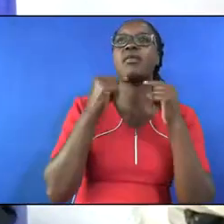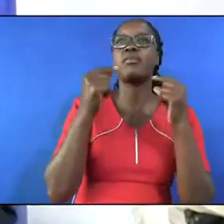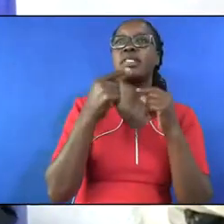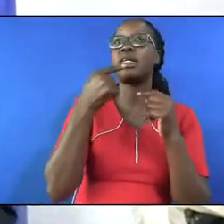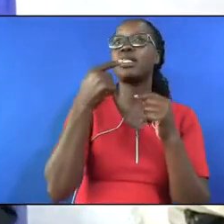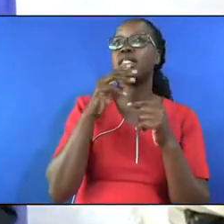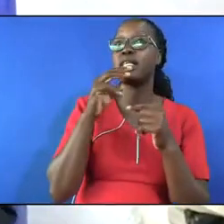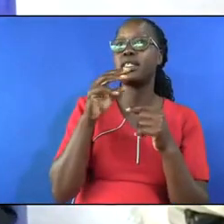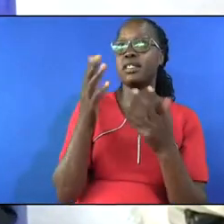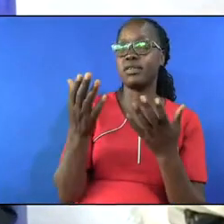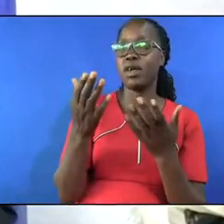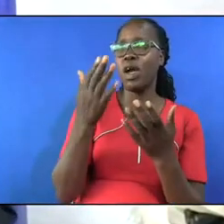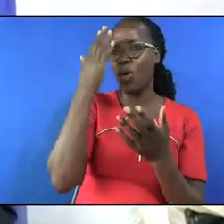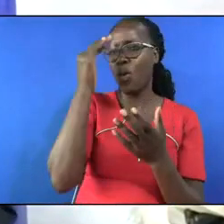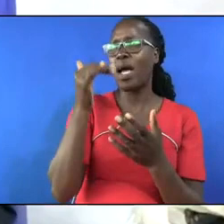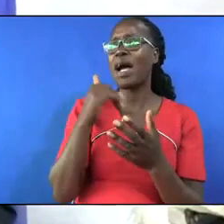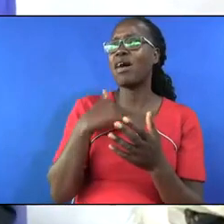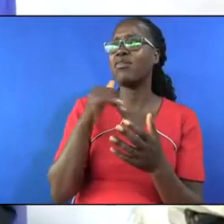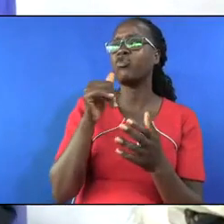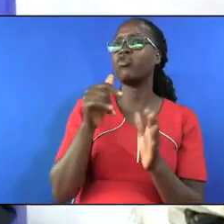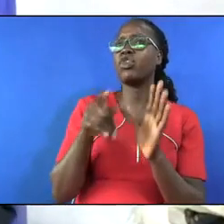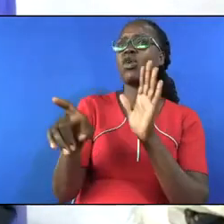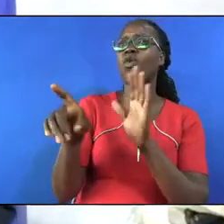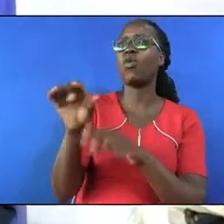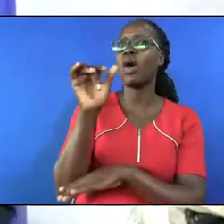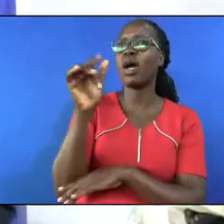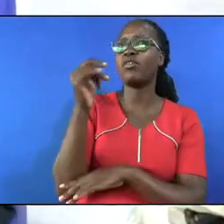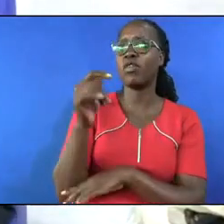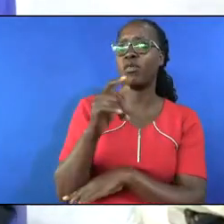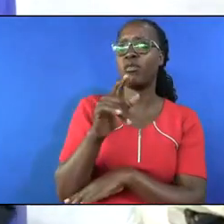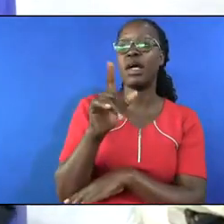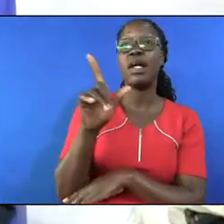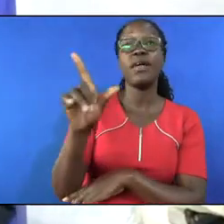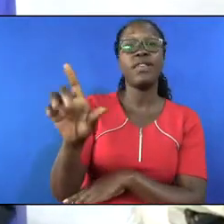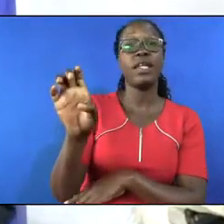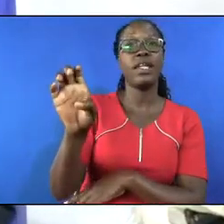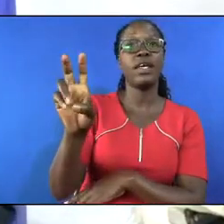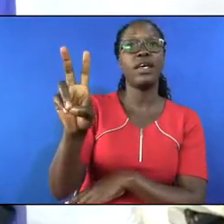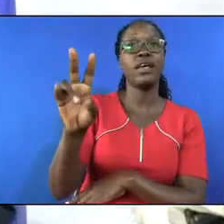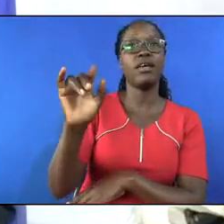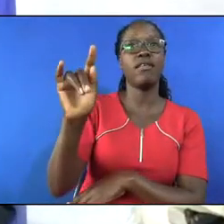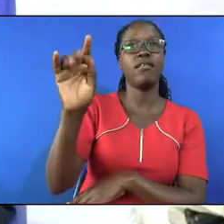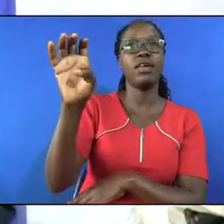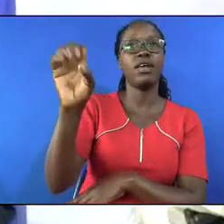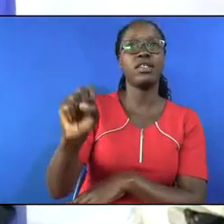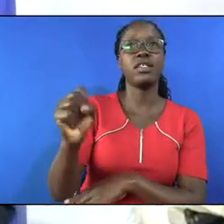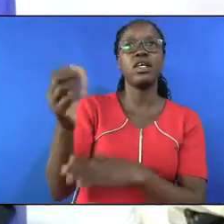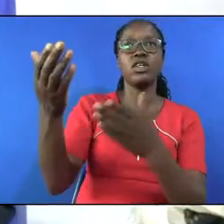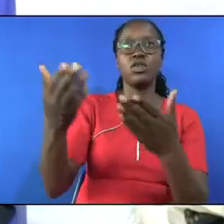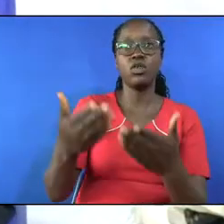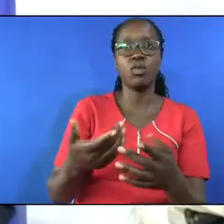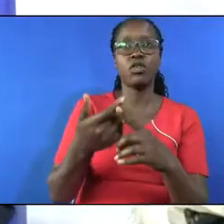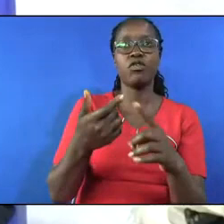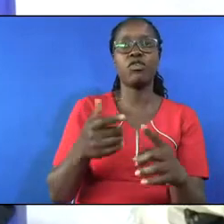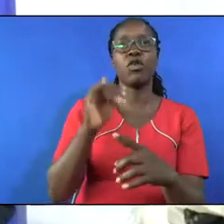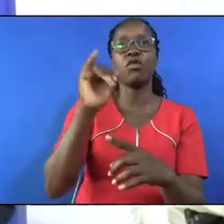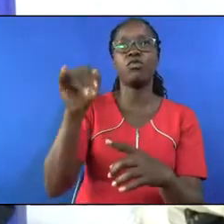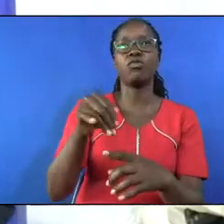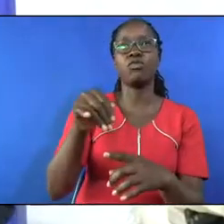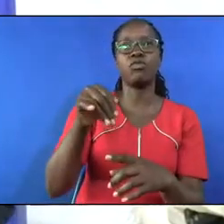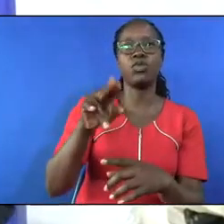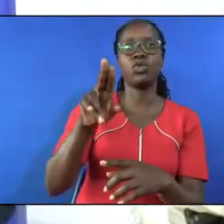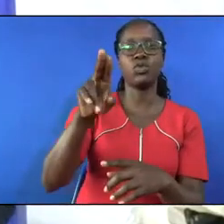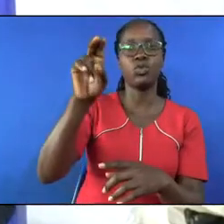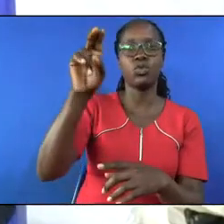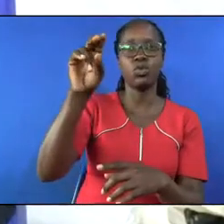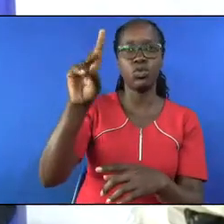him, why have you not required the Levites to bring in from Judah